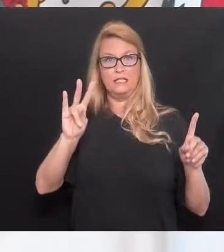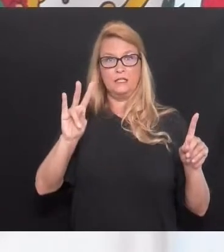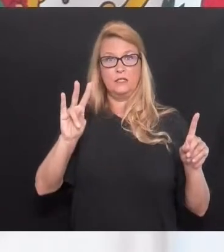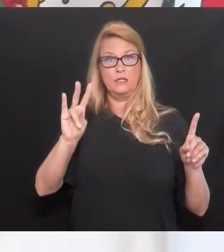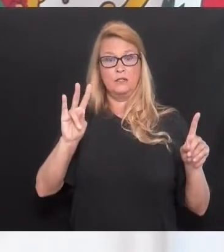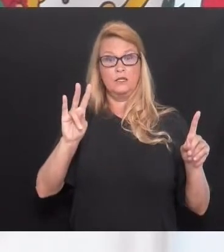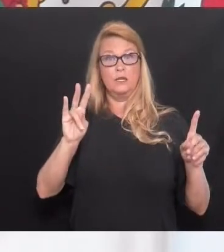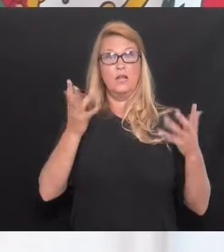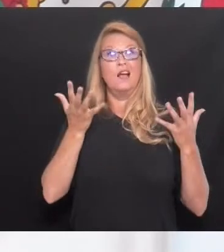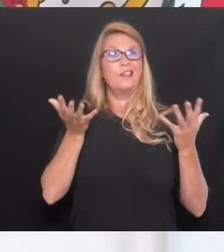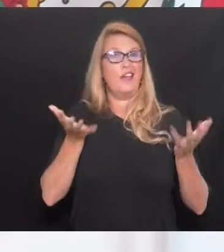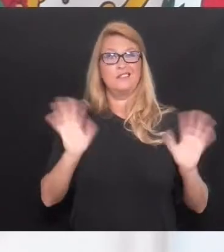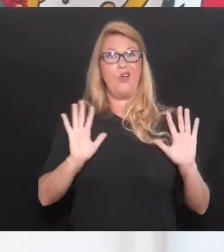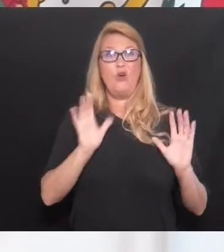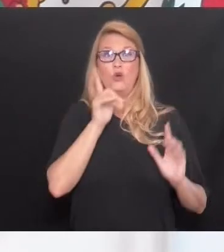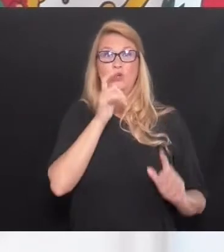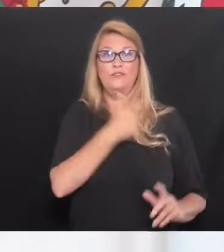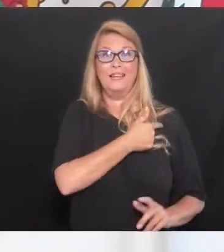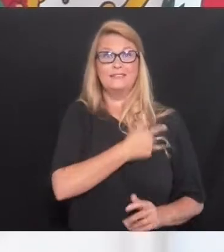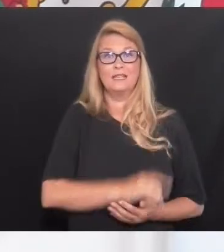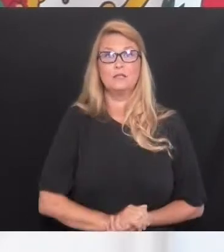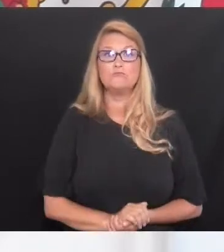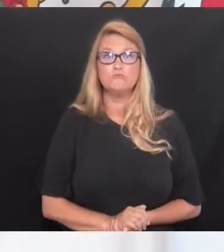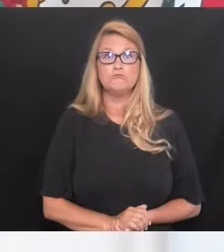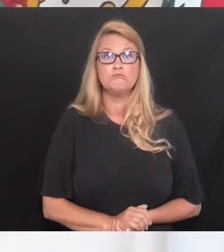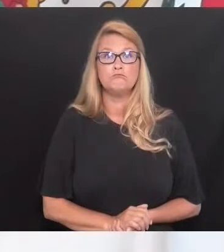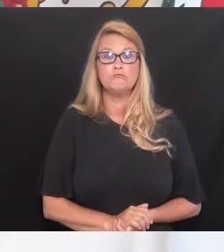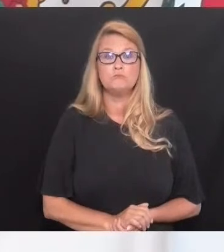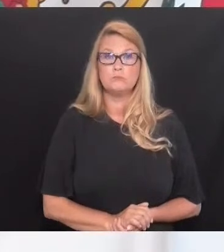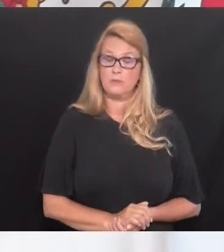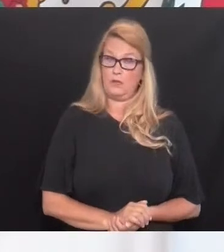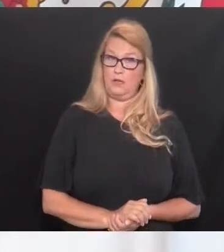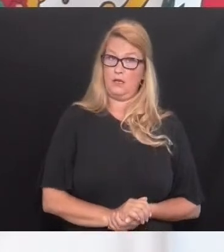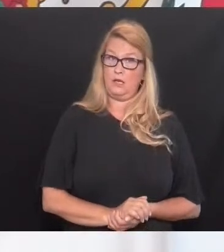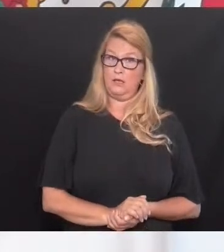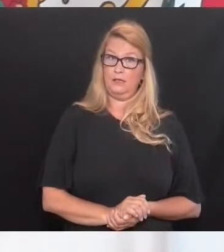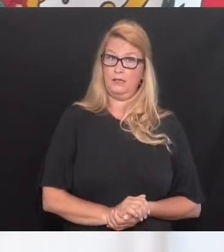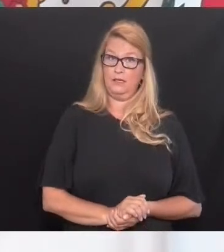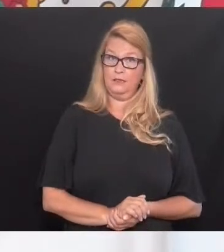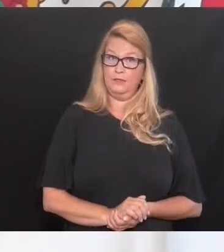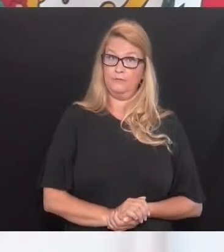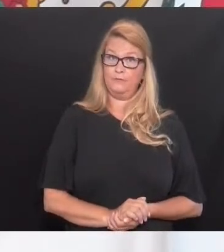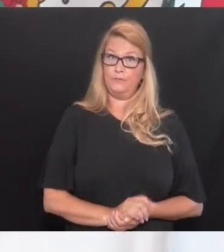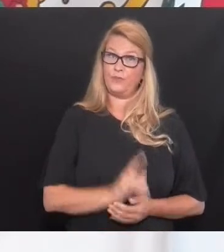that's all we have vaccinated. What in the world? I mean,